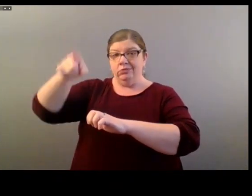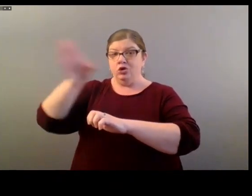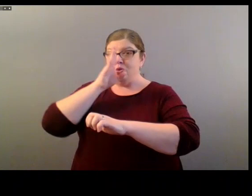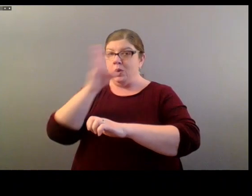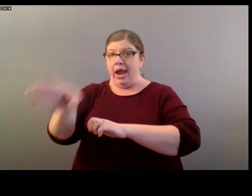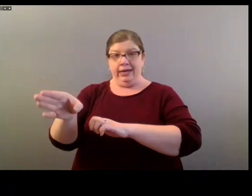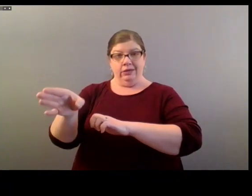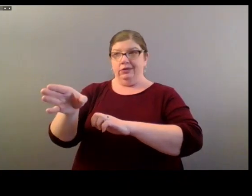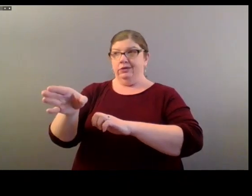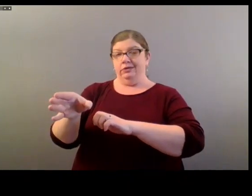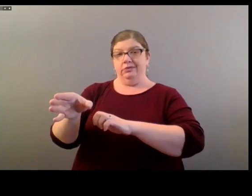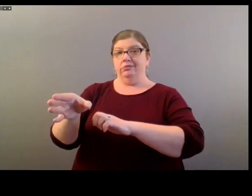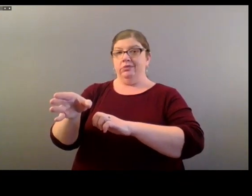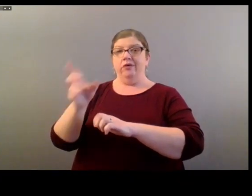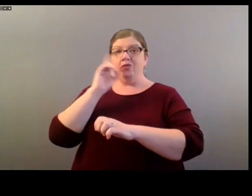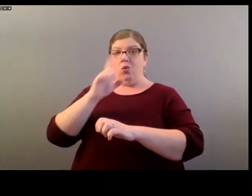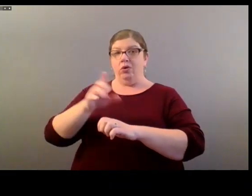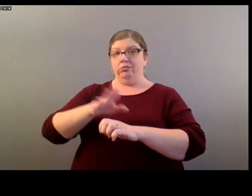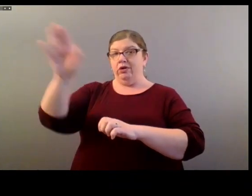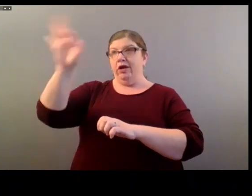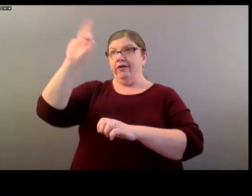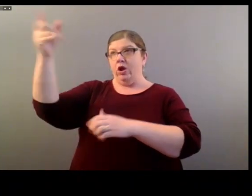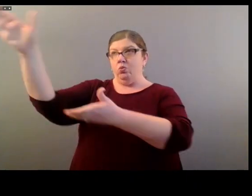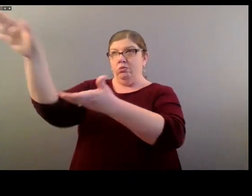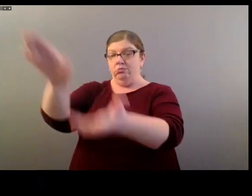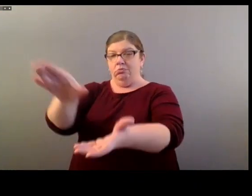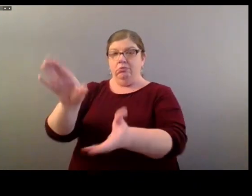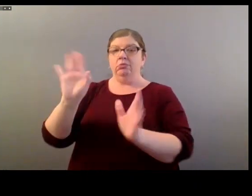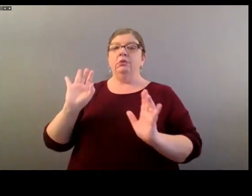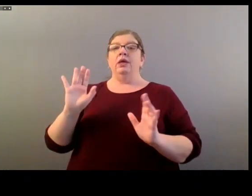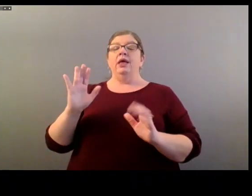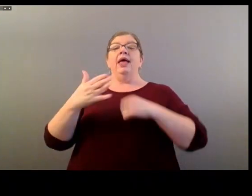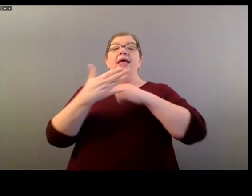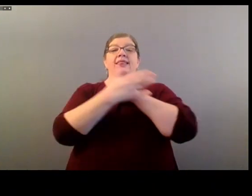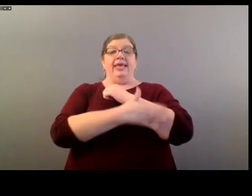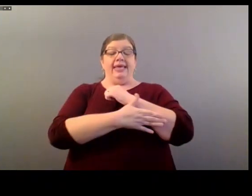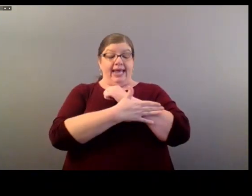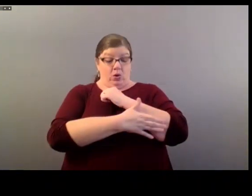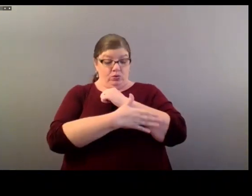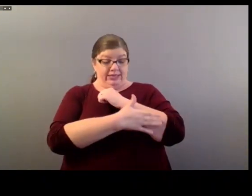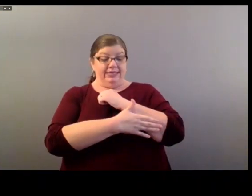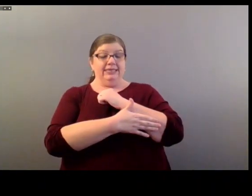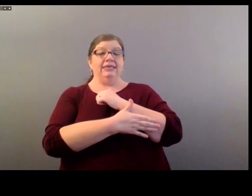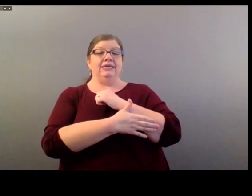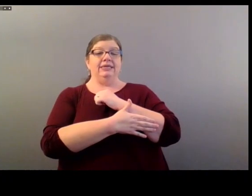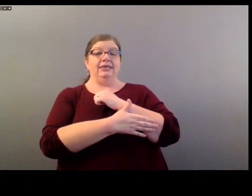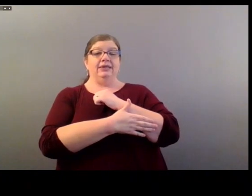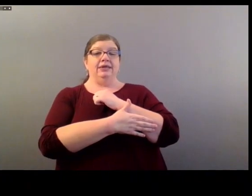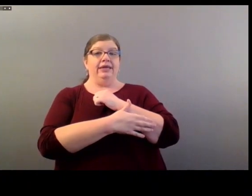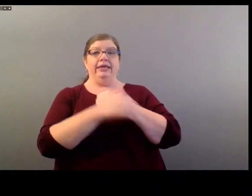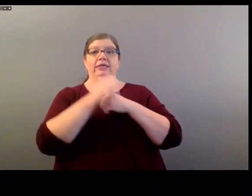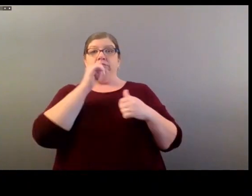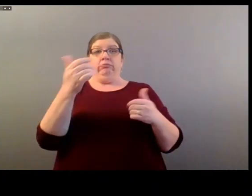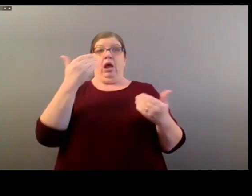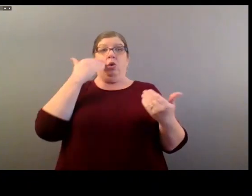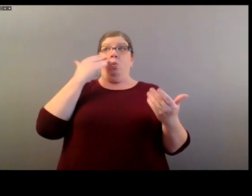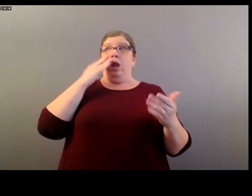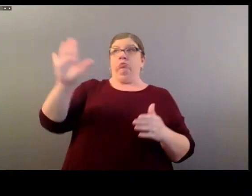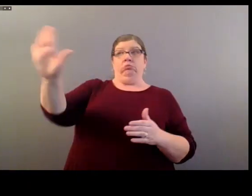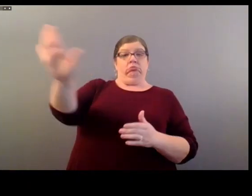our federal government, and the county is not aware.